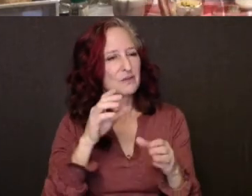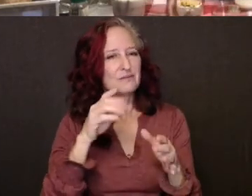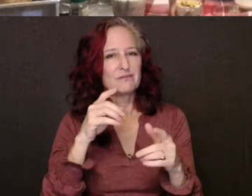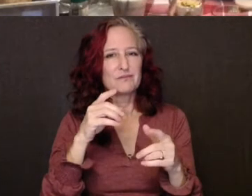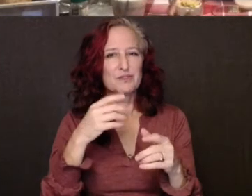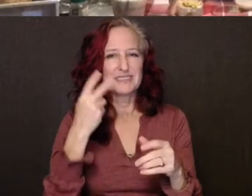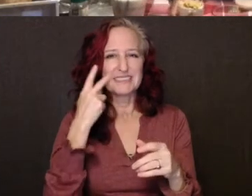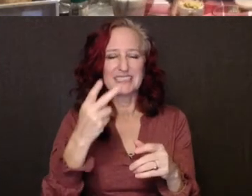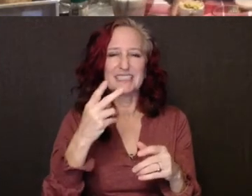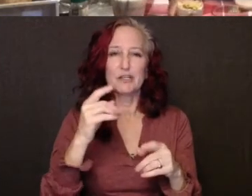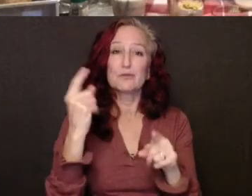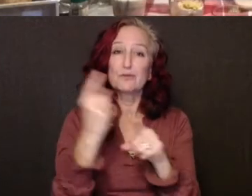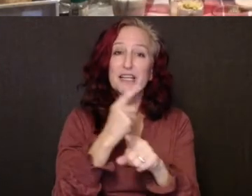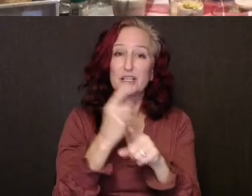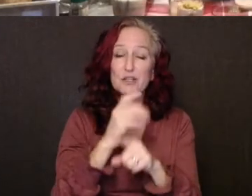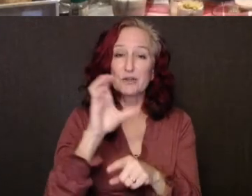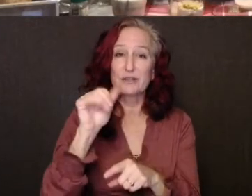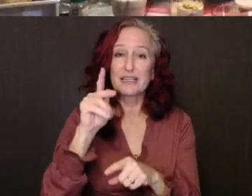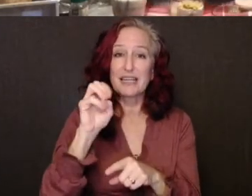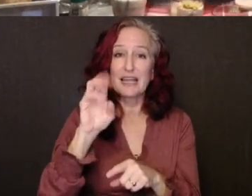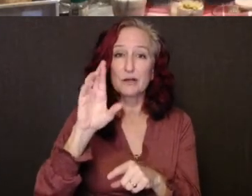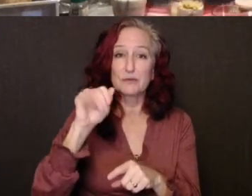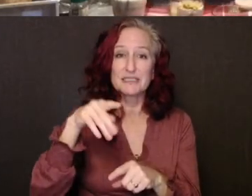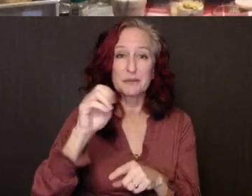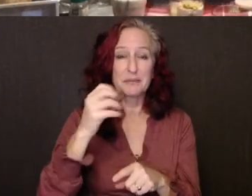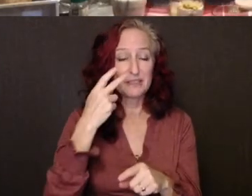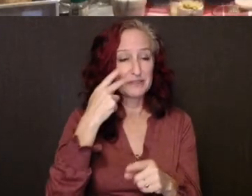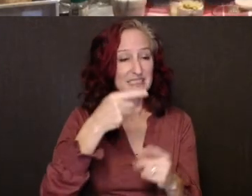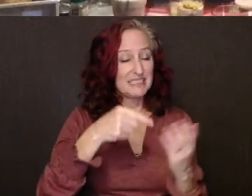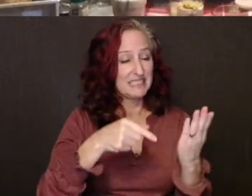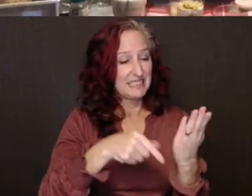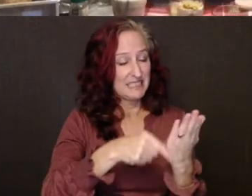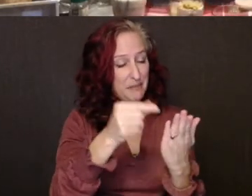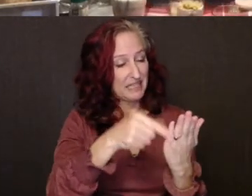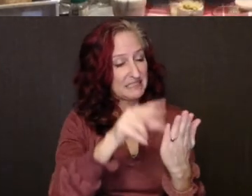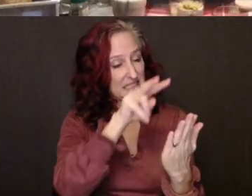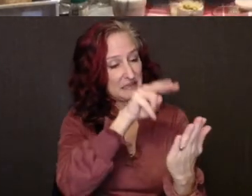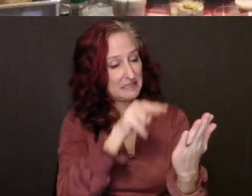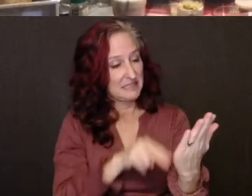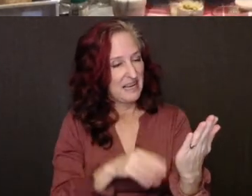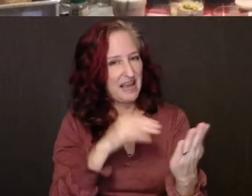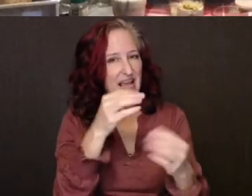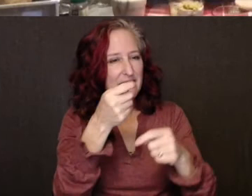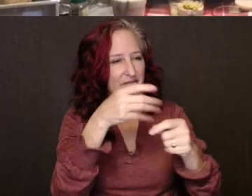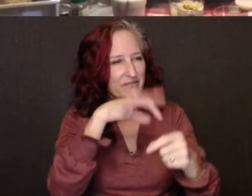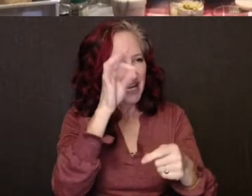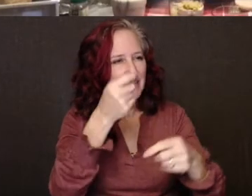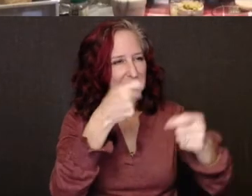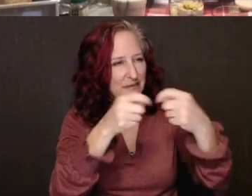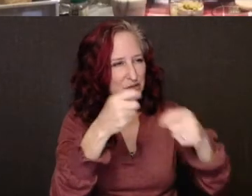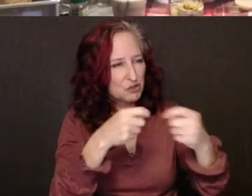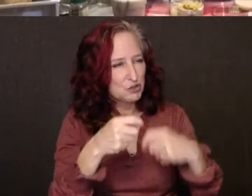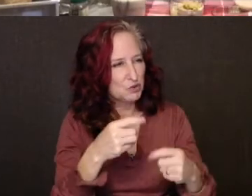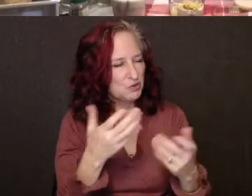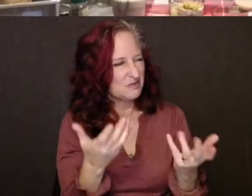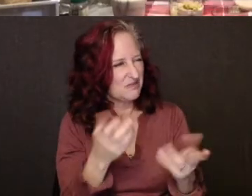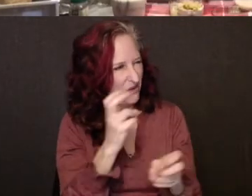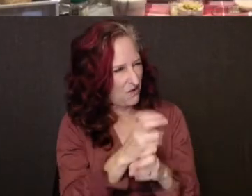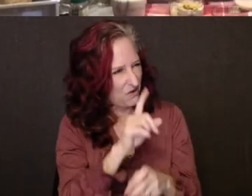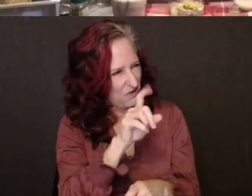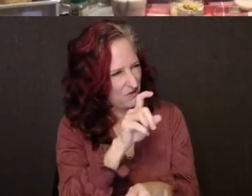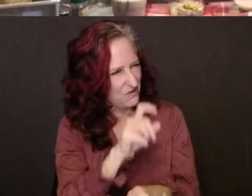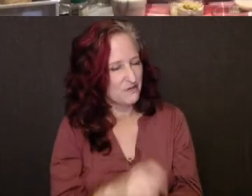So for people who don't do a lot of vegan baking, yeah. do you have any advice for them? I mean, is